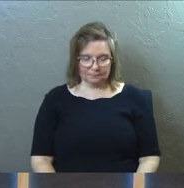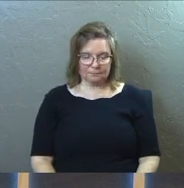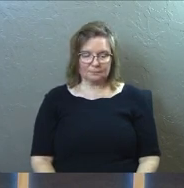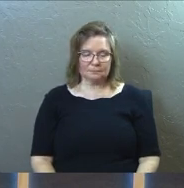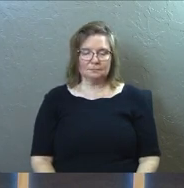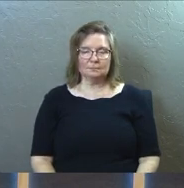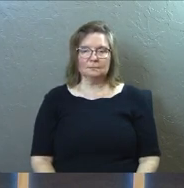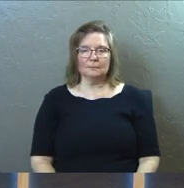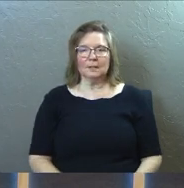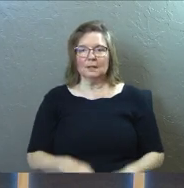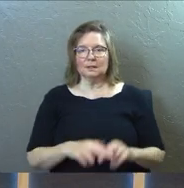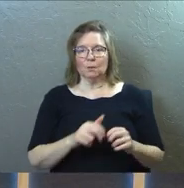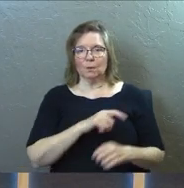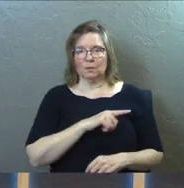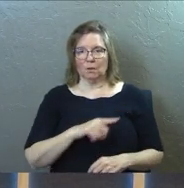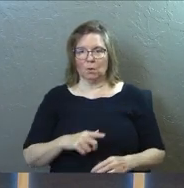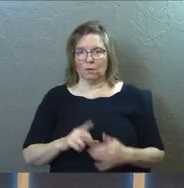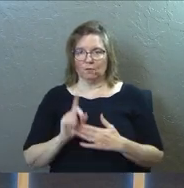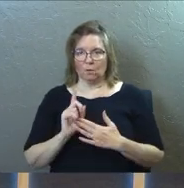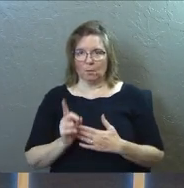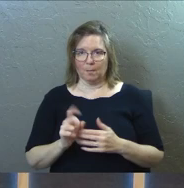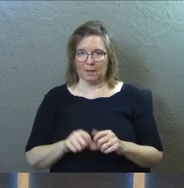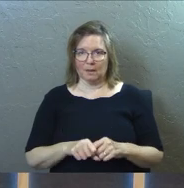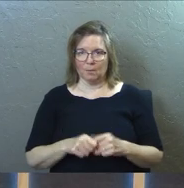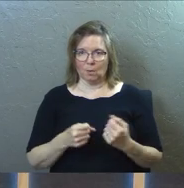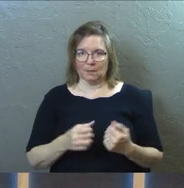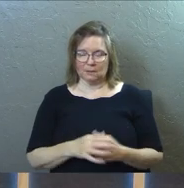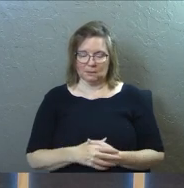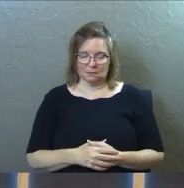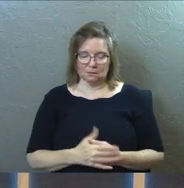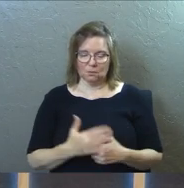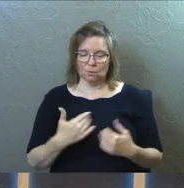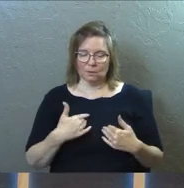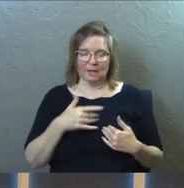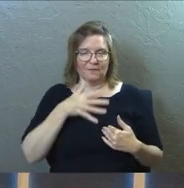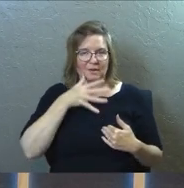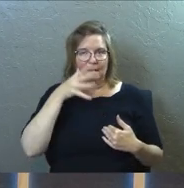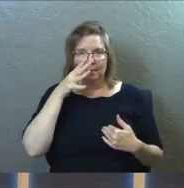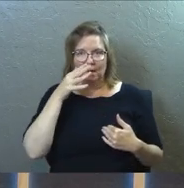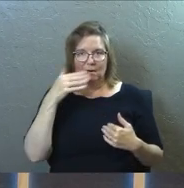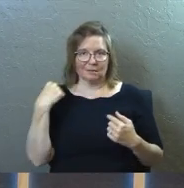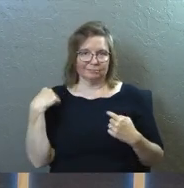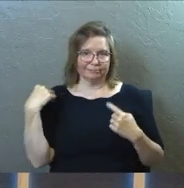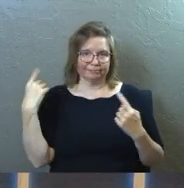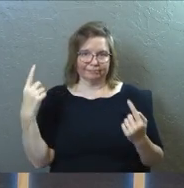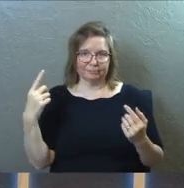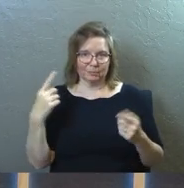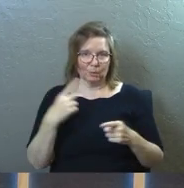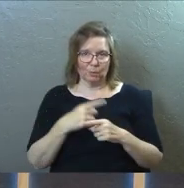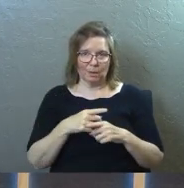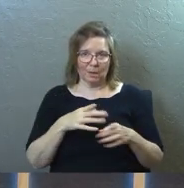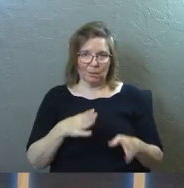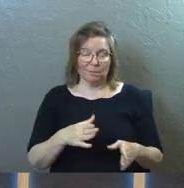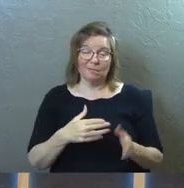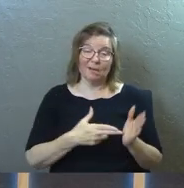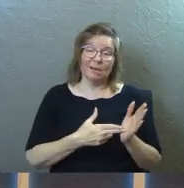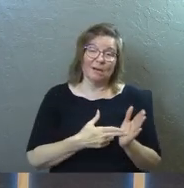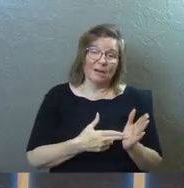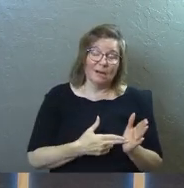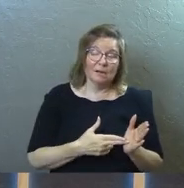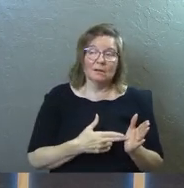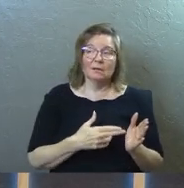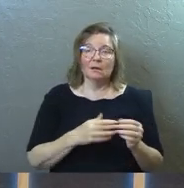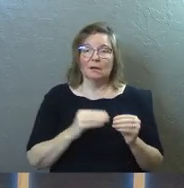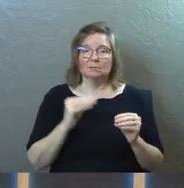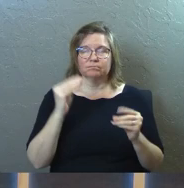Let's just sit with the Lord for a second in our brokenness. We haven't parented the way that we wanted. Honestly, as I was